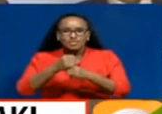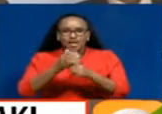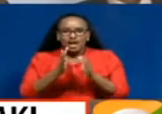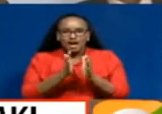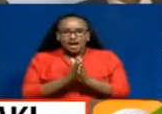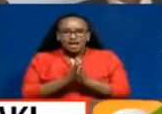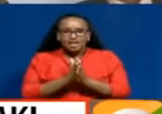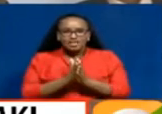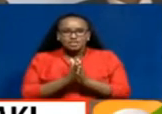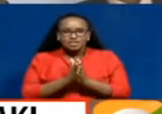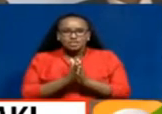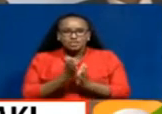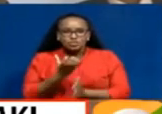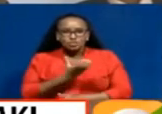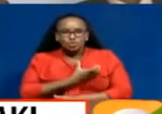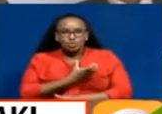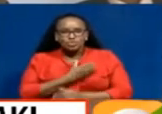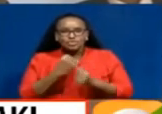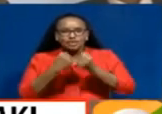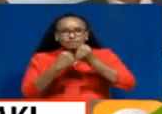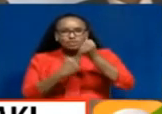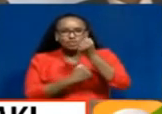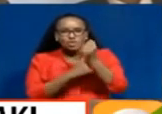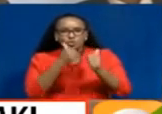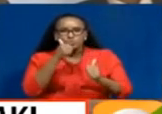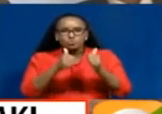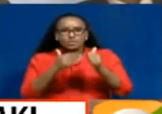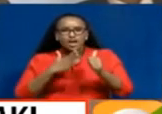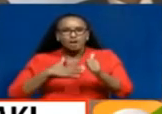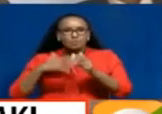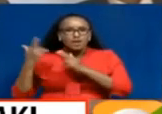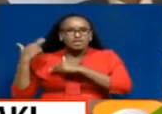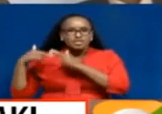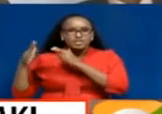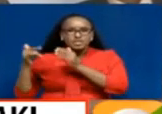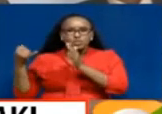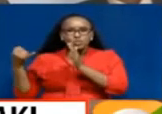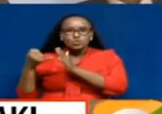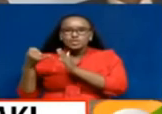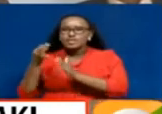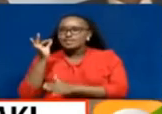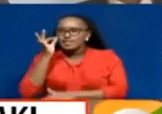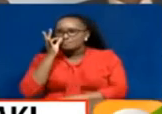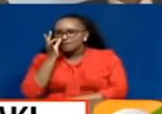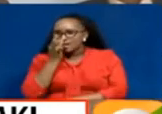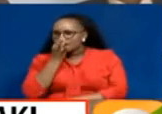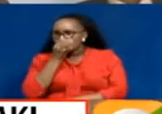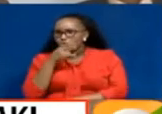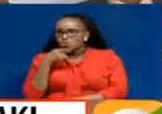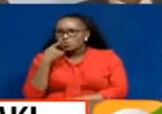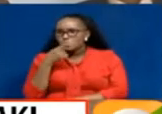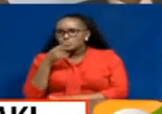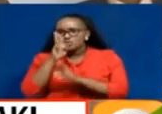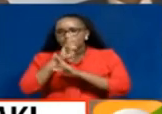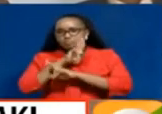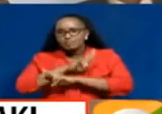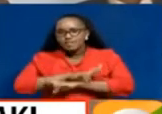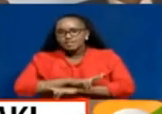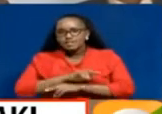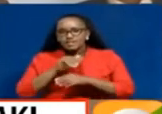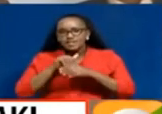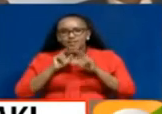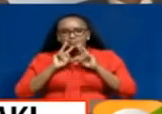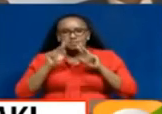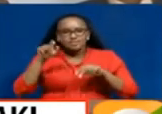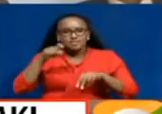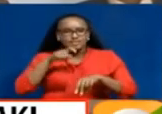and on the foundation that our forefathers, including Mwai Kibaki, that we rest his soul